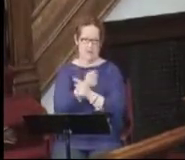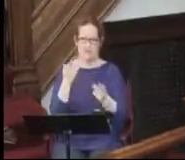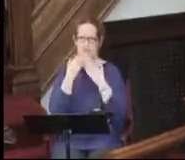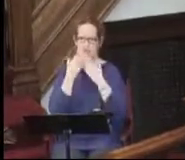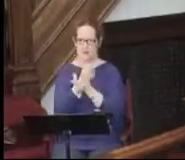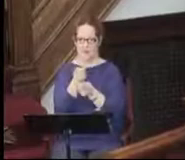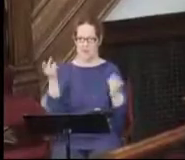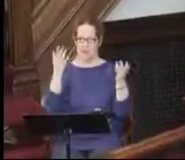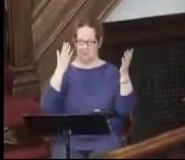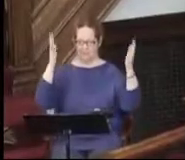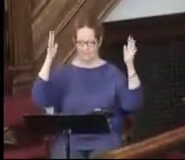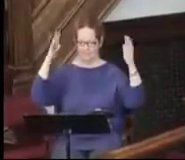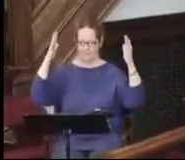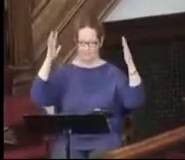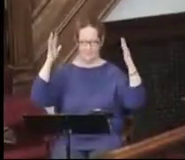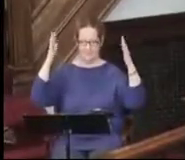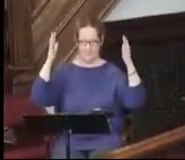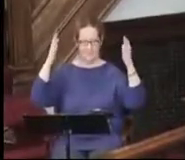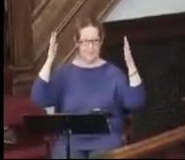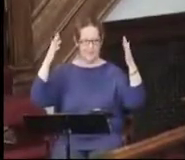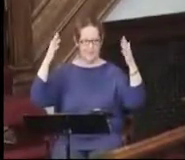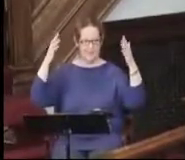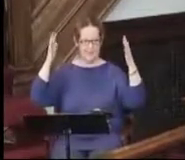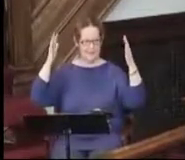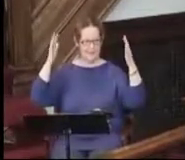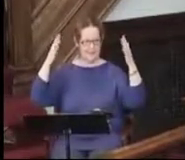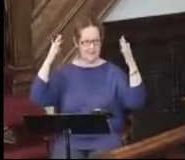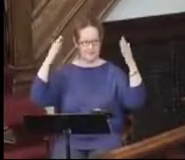you. Thank you. Thank you.